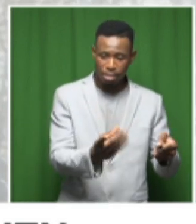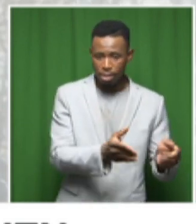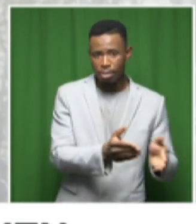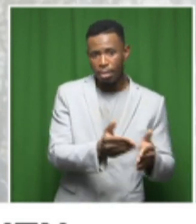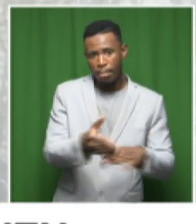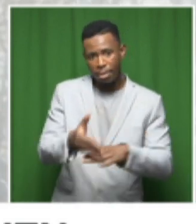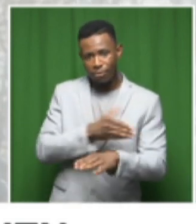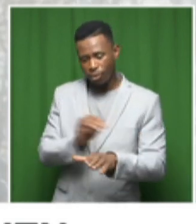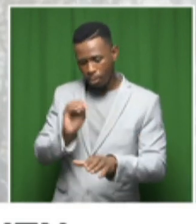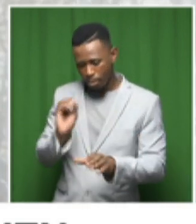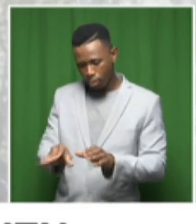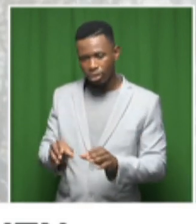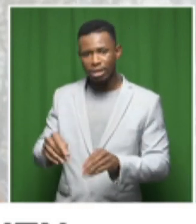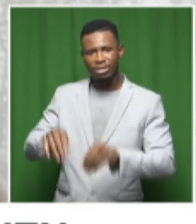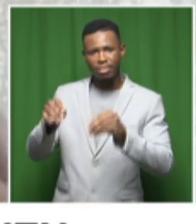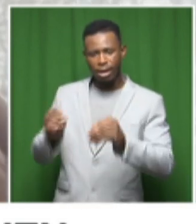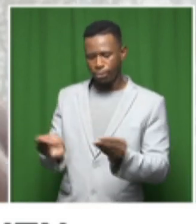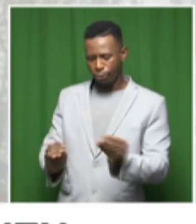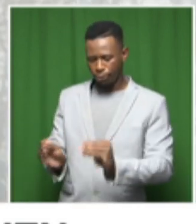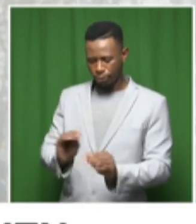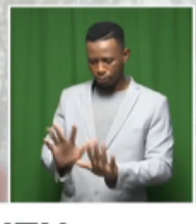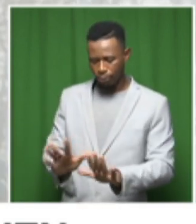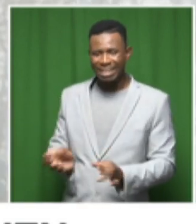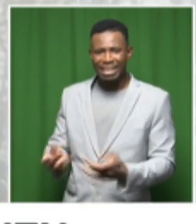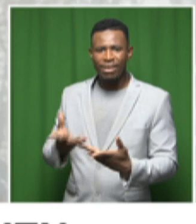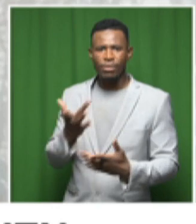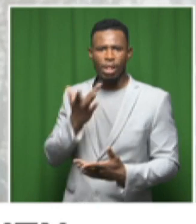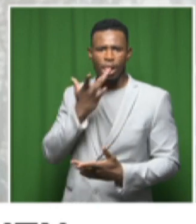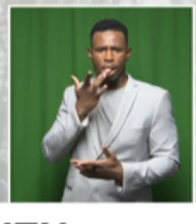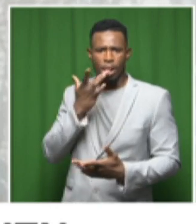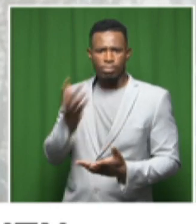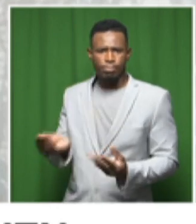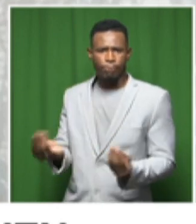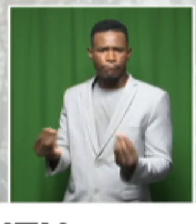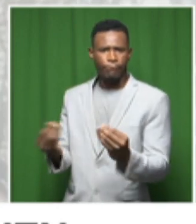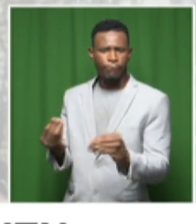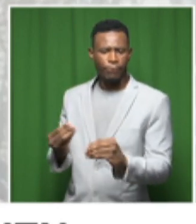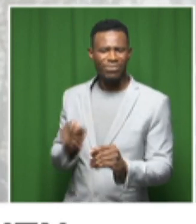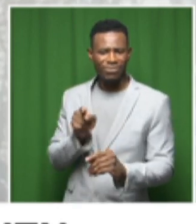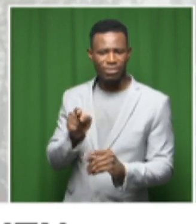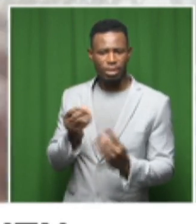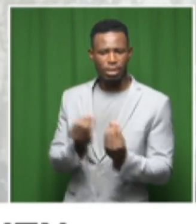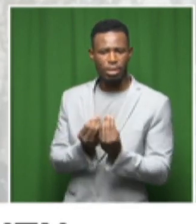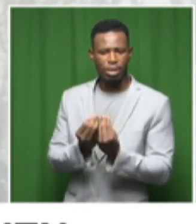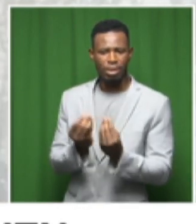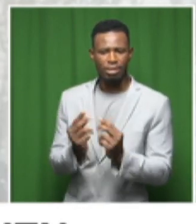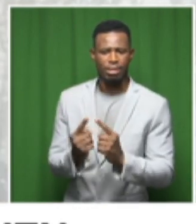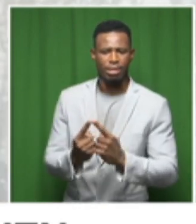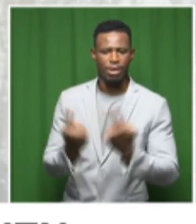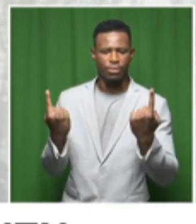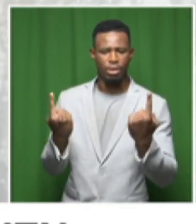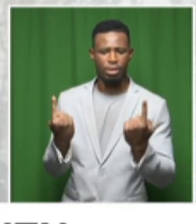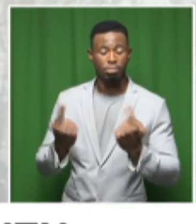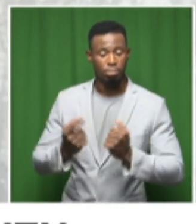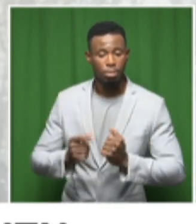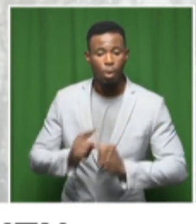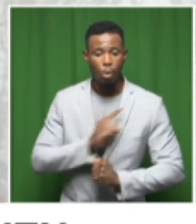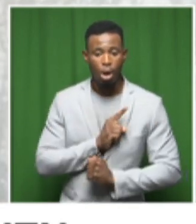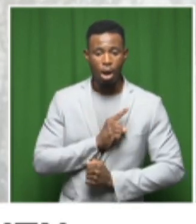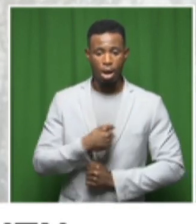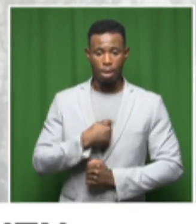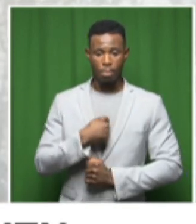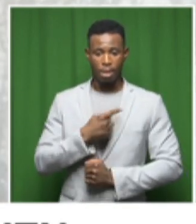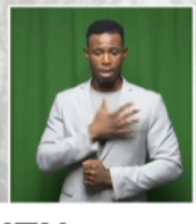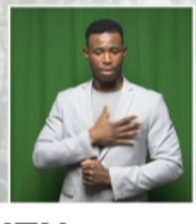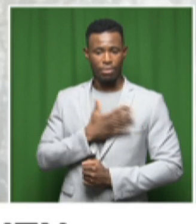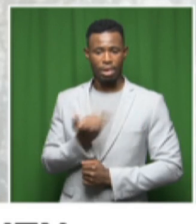elevate flavor in them. So I think that is the one thing that's quite different from every other person because I feel like I